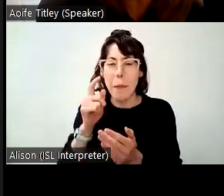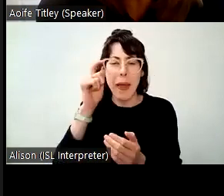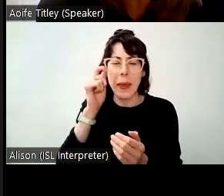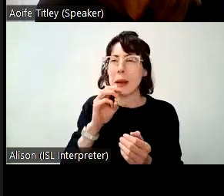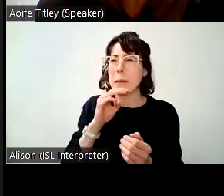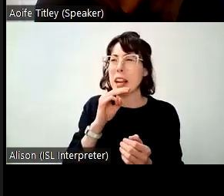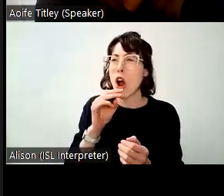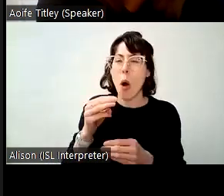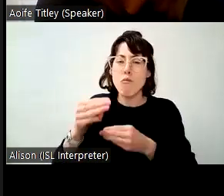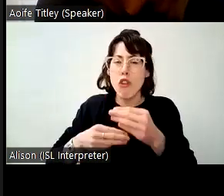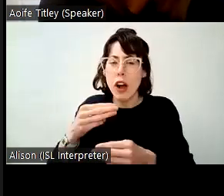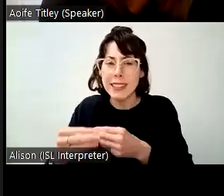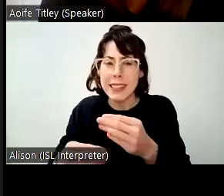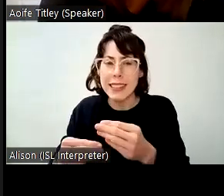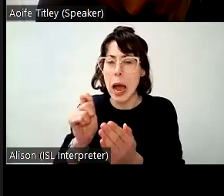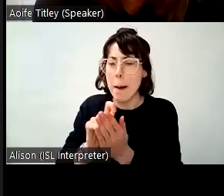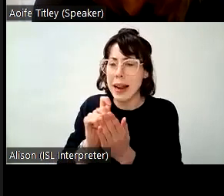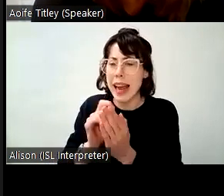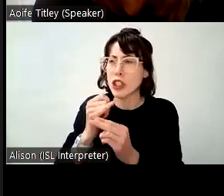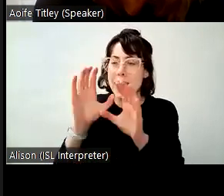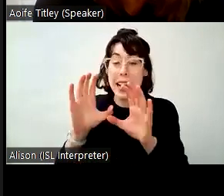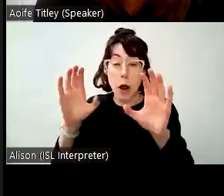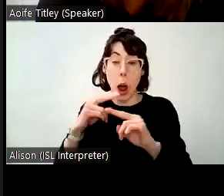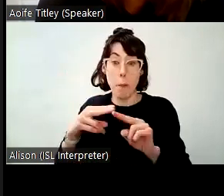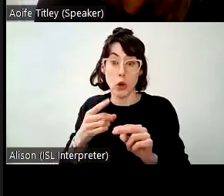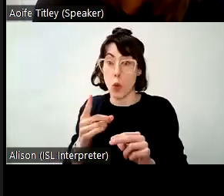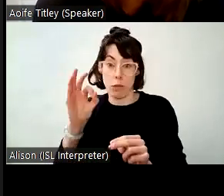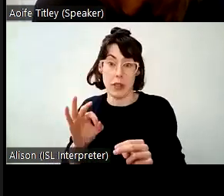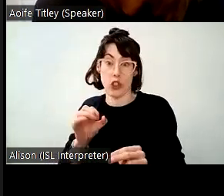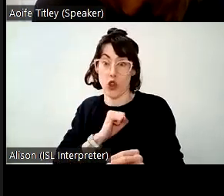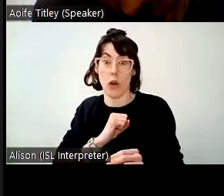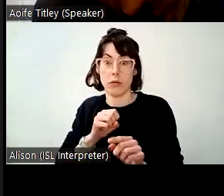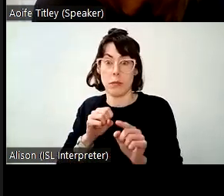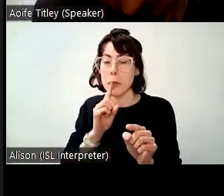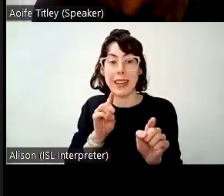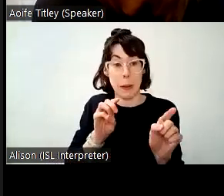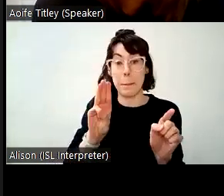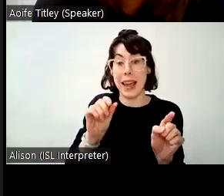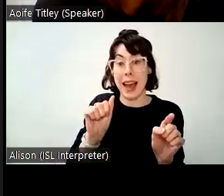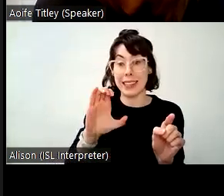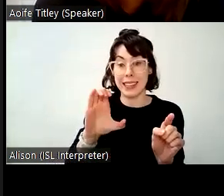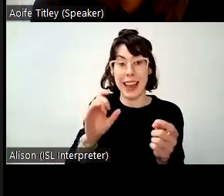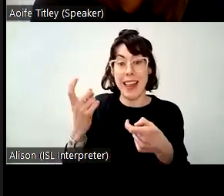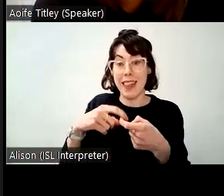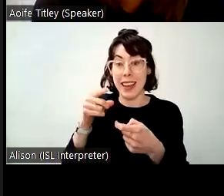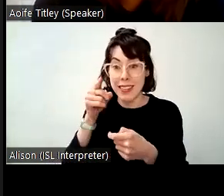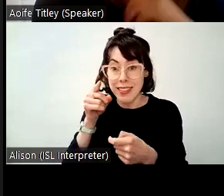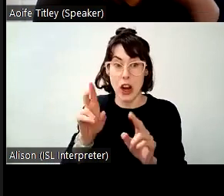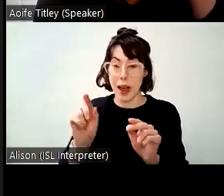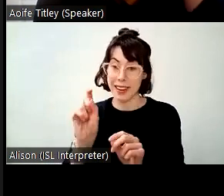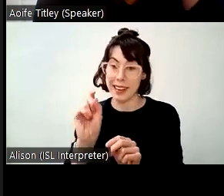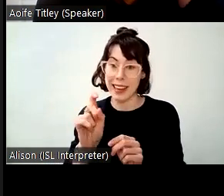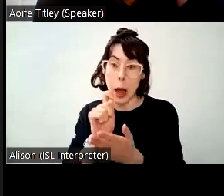something like that, but I better check that before you quote me on it. So that's the link there for the postgraduate courses in Maynooth University. As